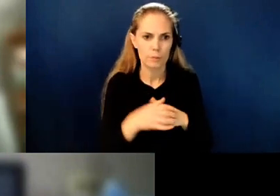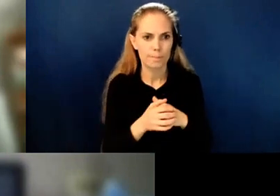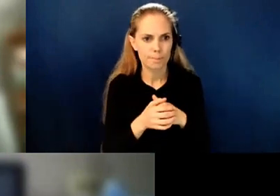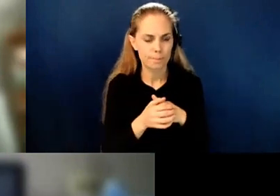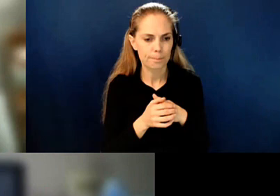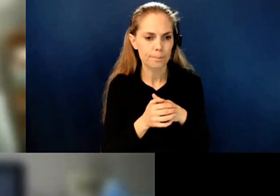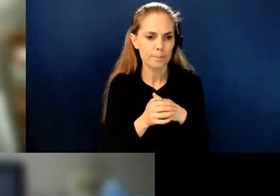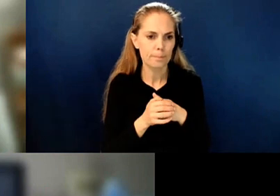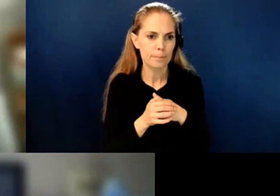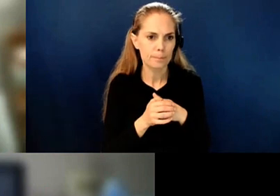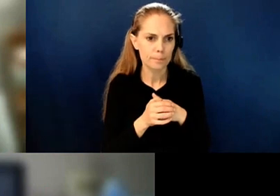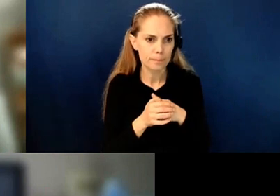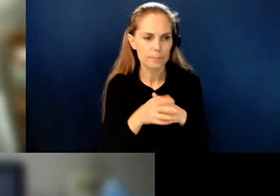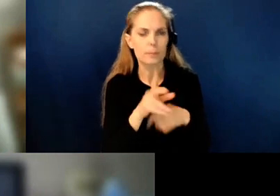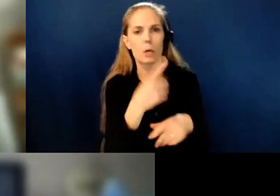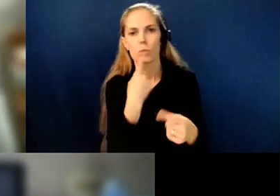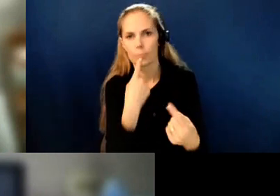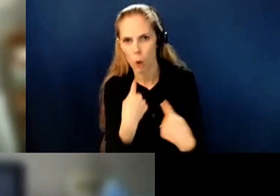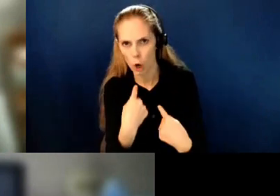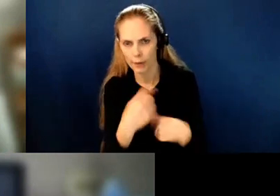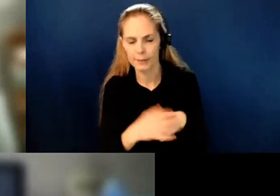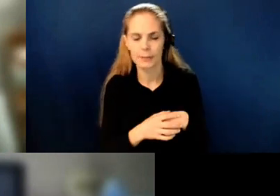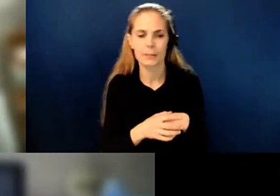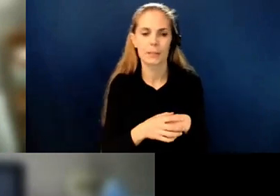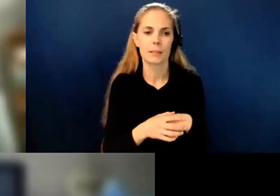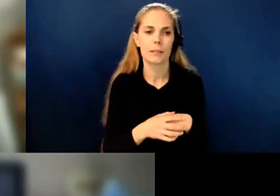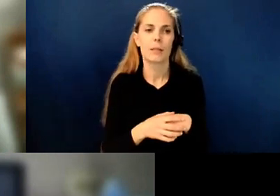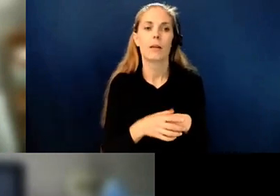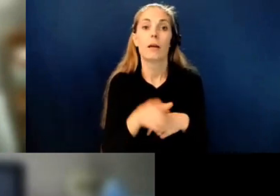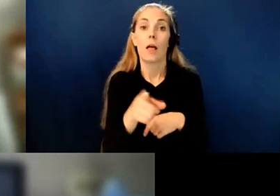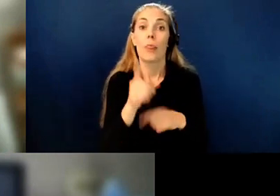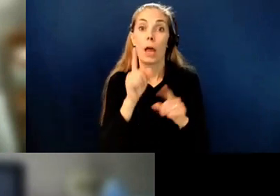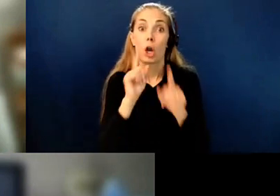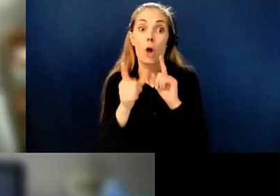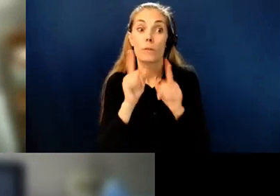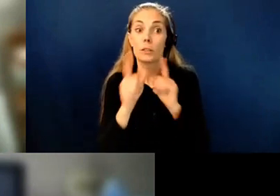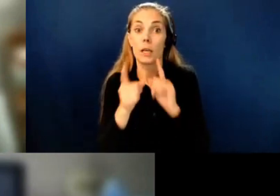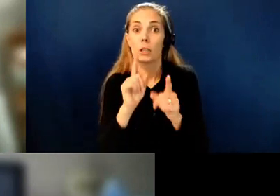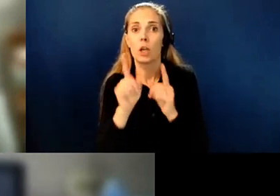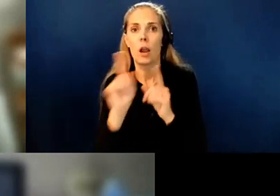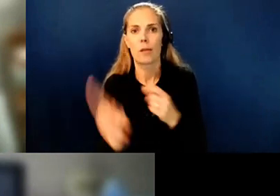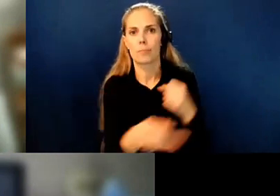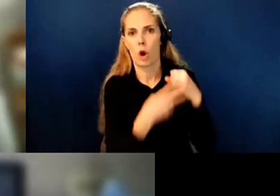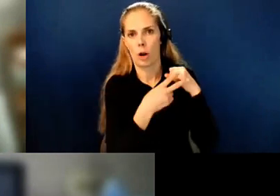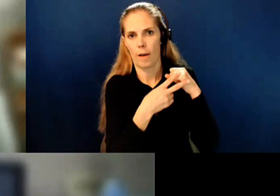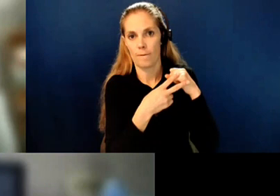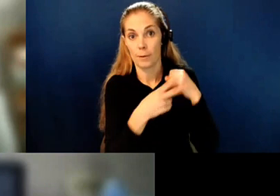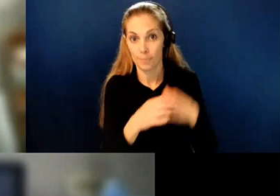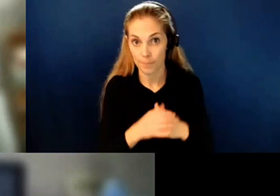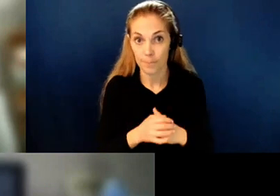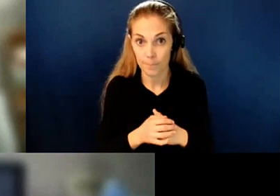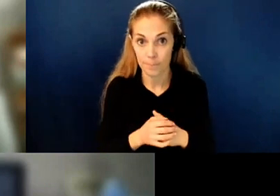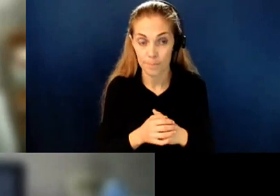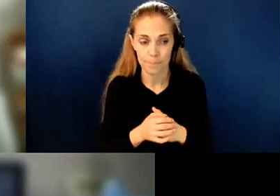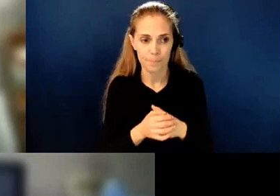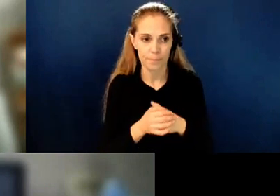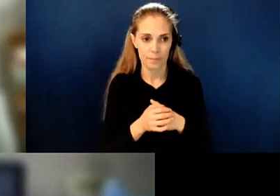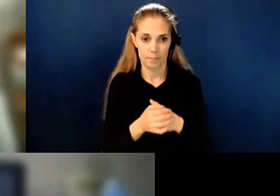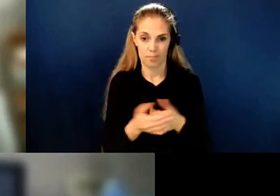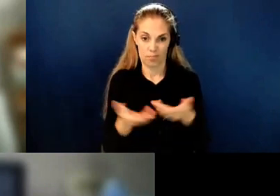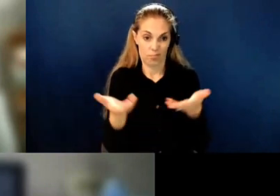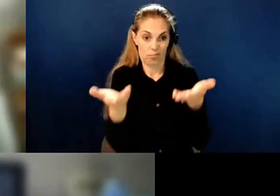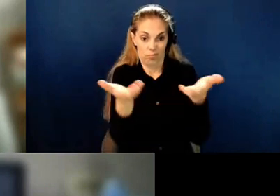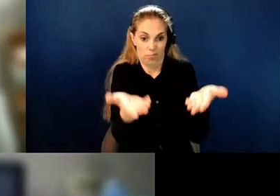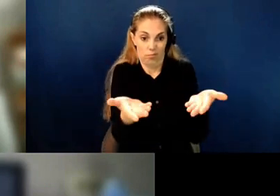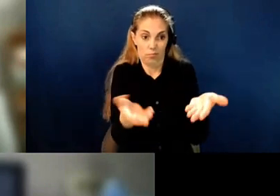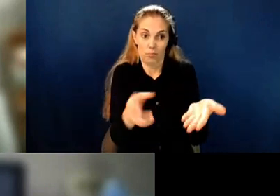and we got a response, and then we archived the conversation. Again, this is pretty much what you're going to be doing